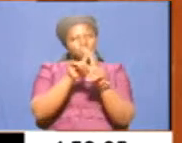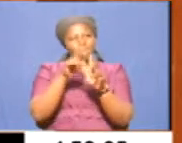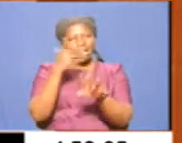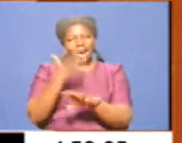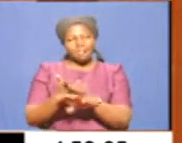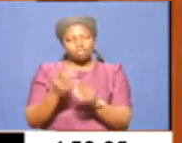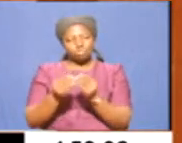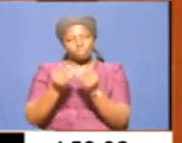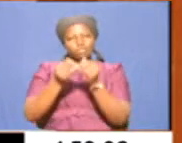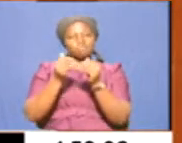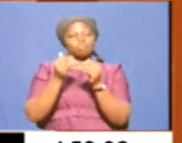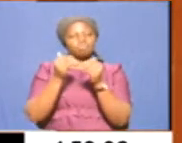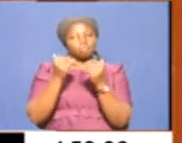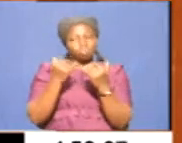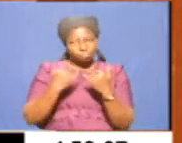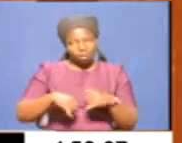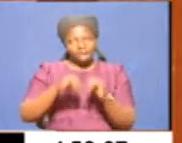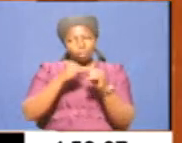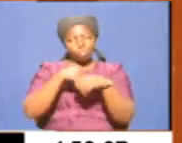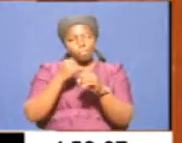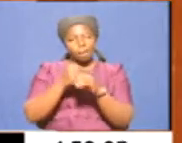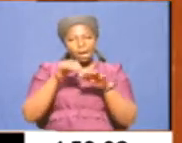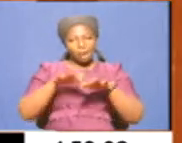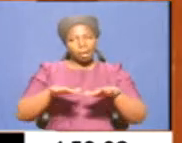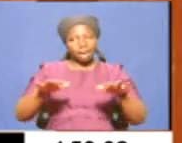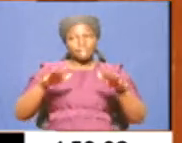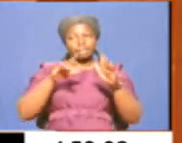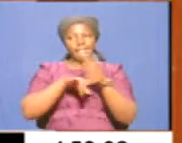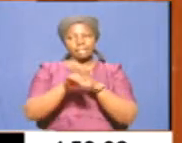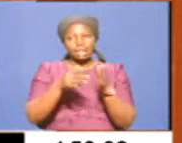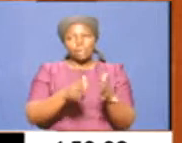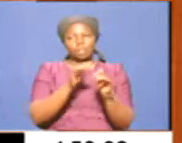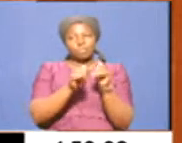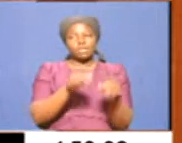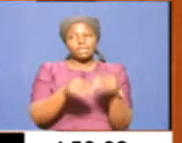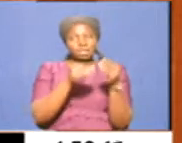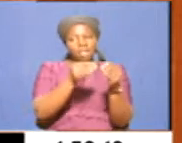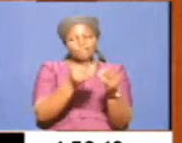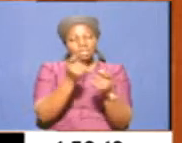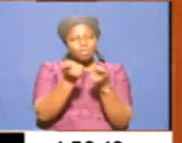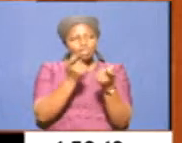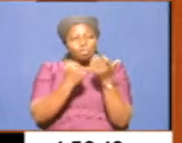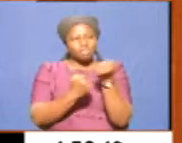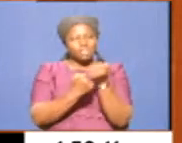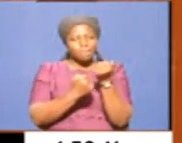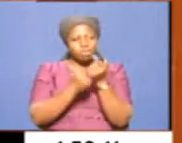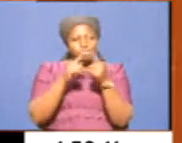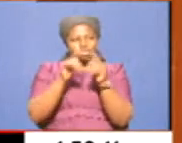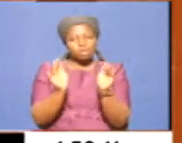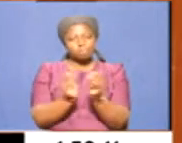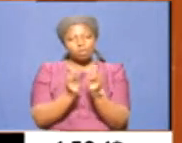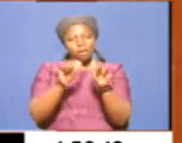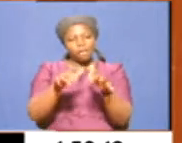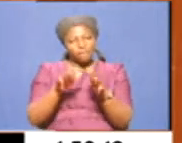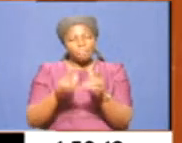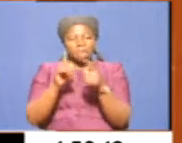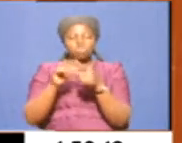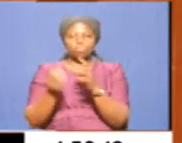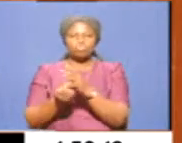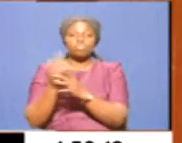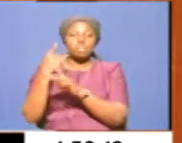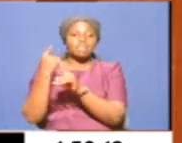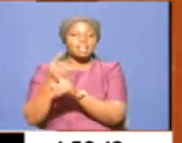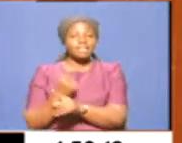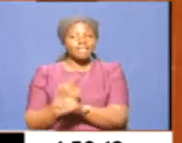structure markets in a way that provides incentives for smallholder farmers to grow different varieties